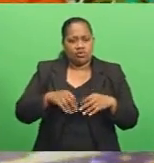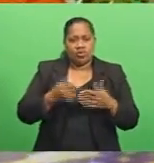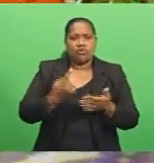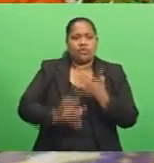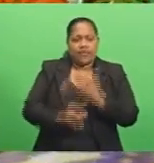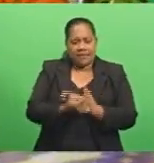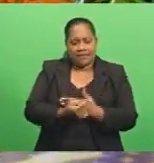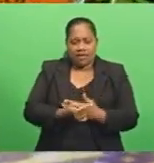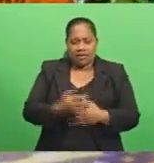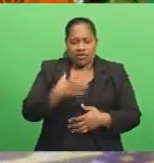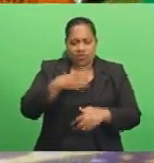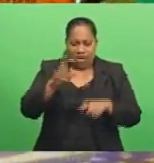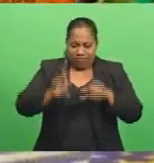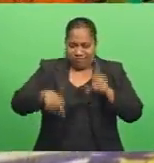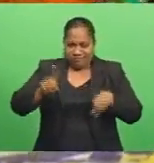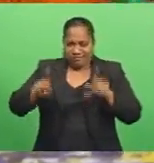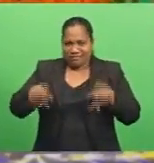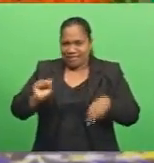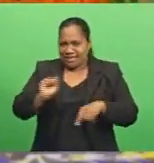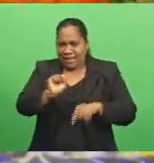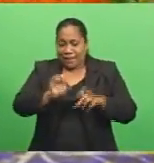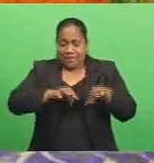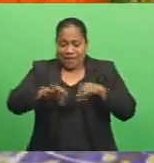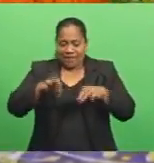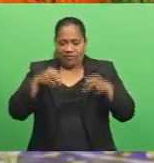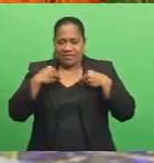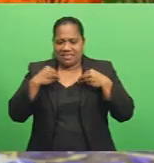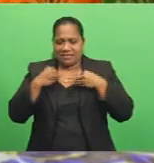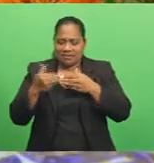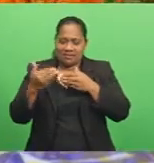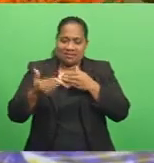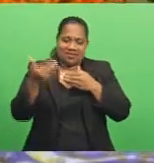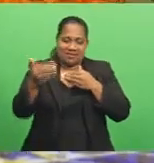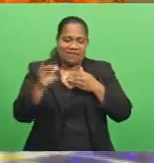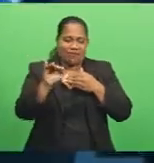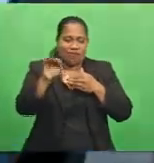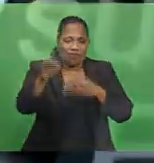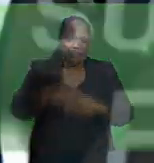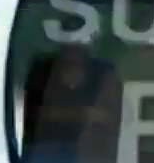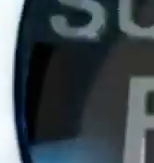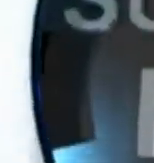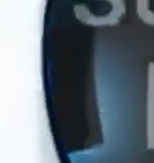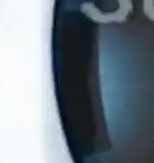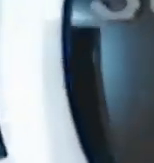in the near future. Josaina Nunga, FBC News.